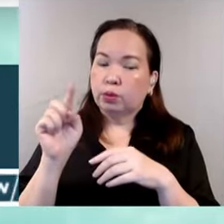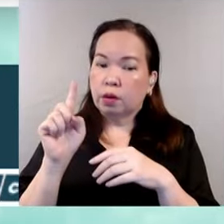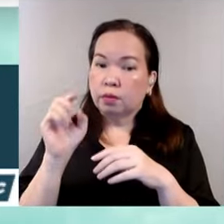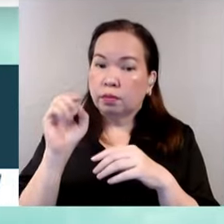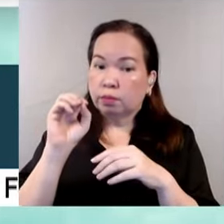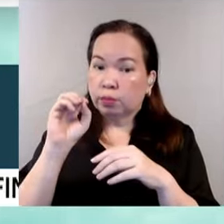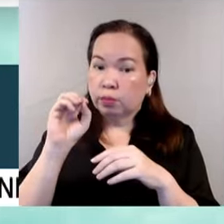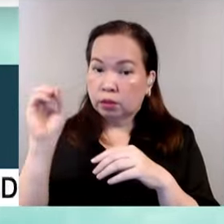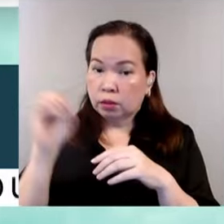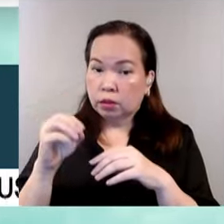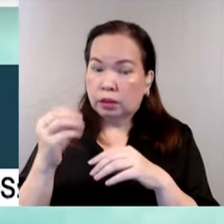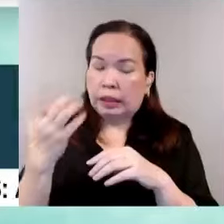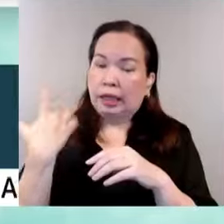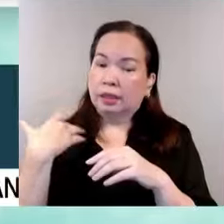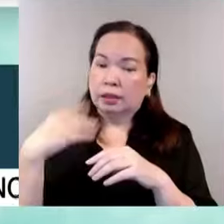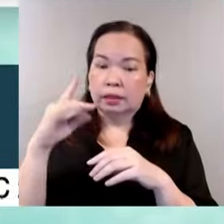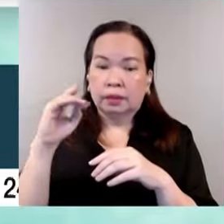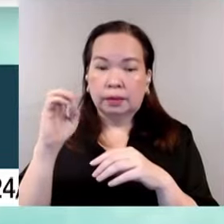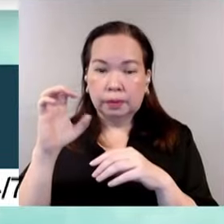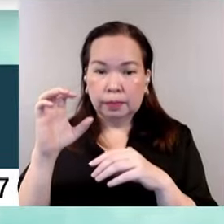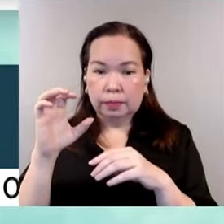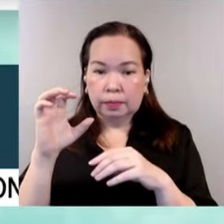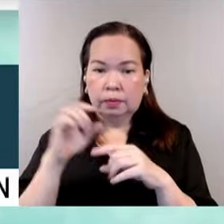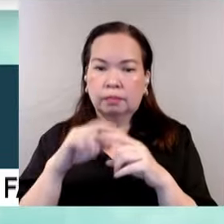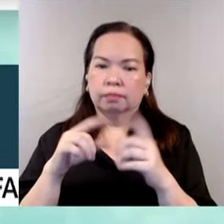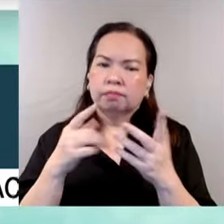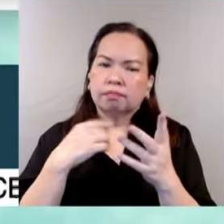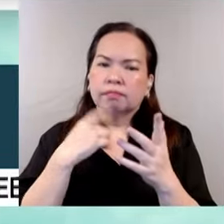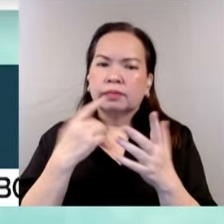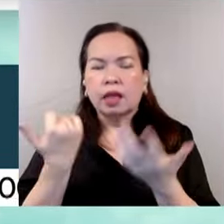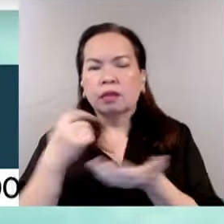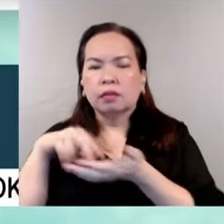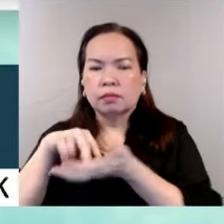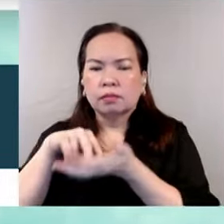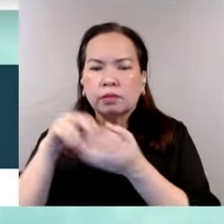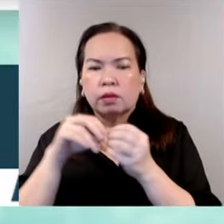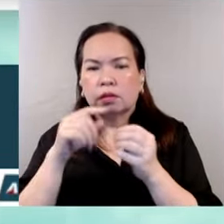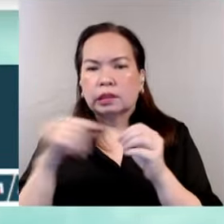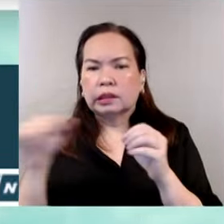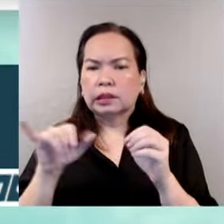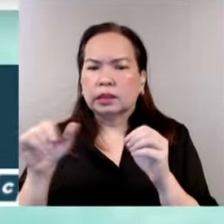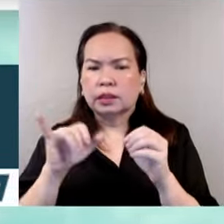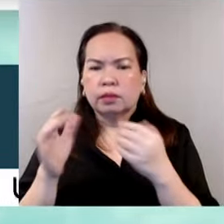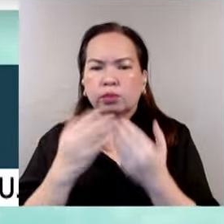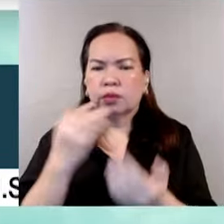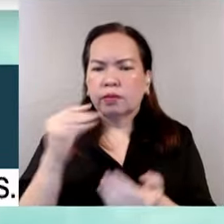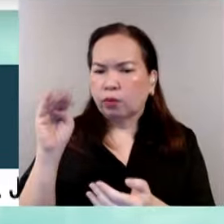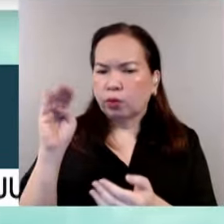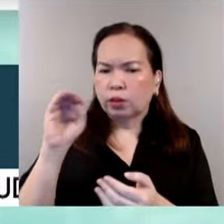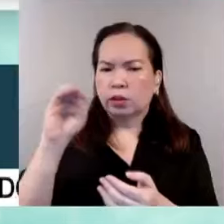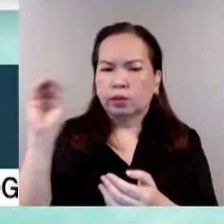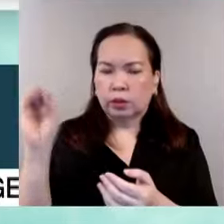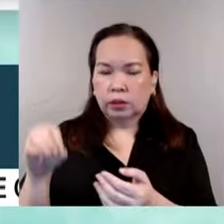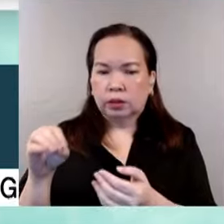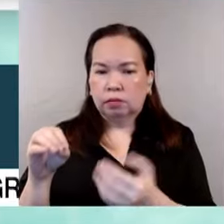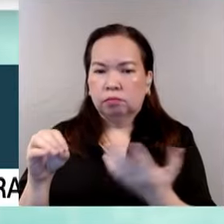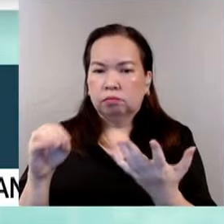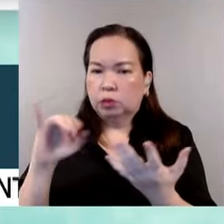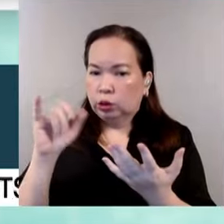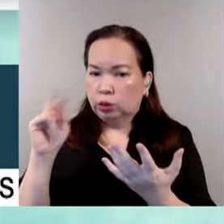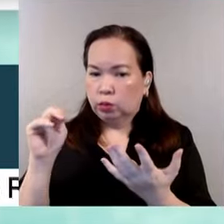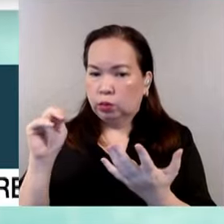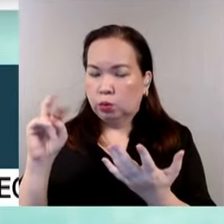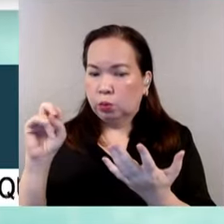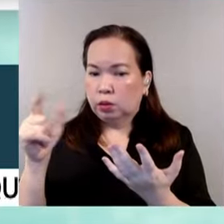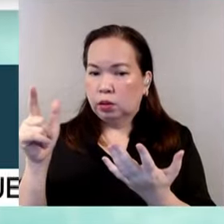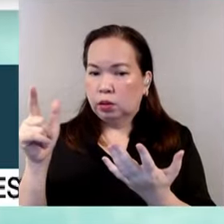ago. Underemployment also continued to rise, coming in nearly 14%. Those who have jobs but still look for